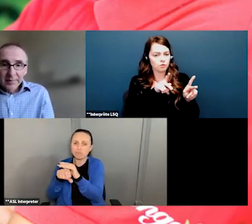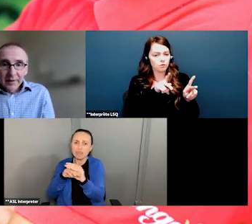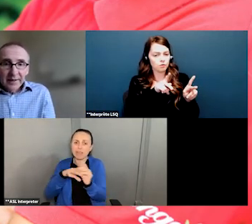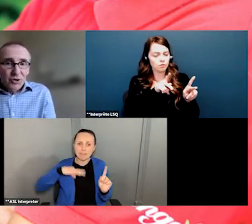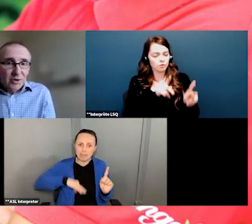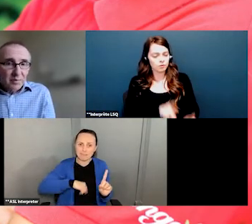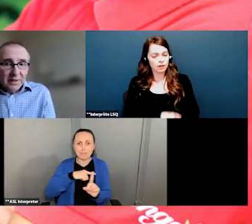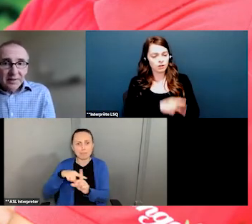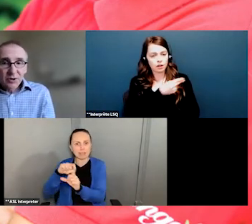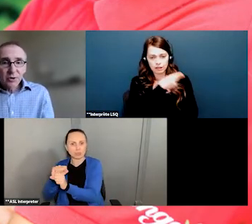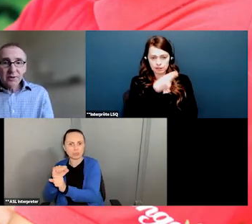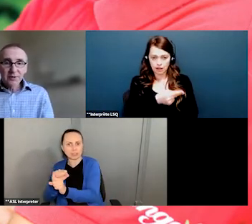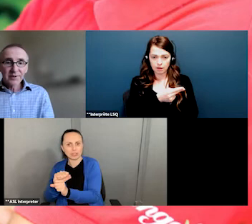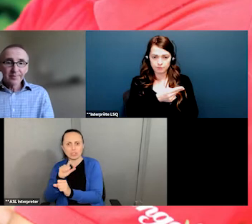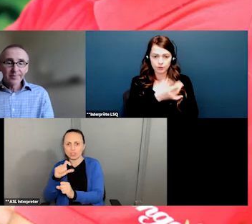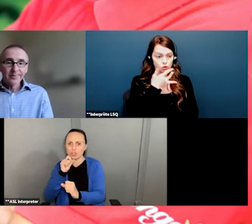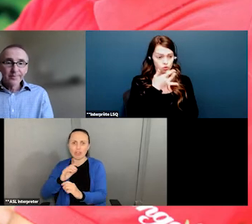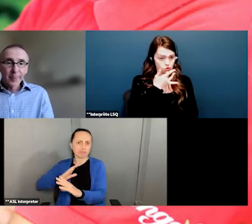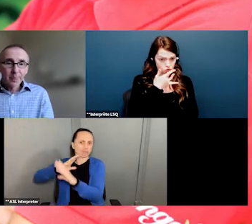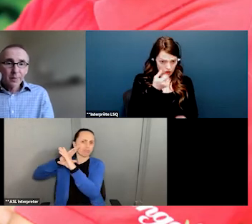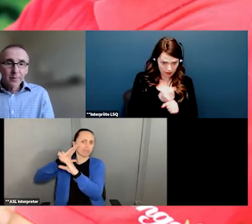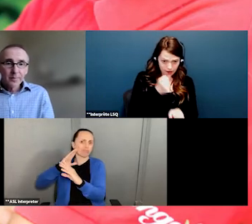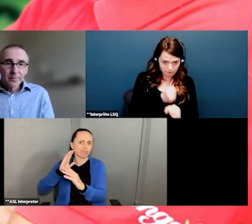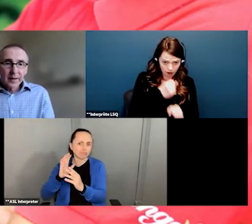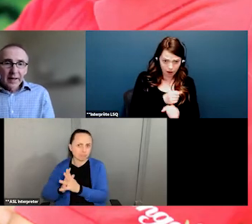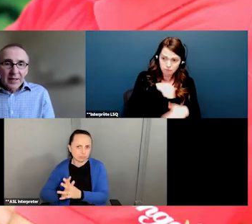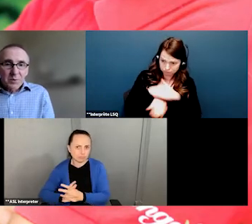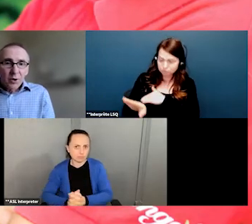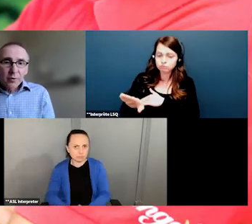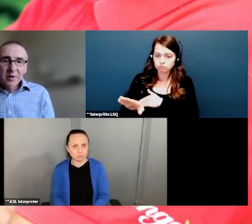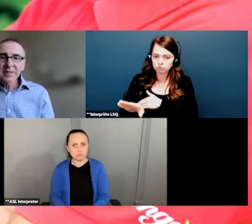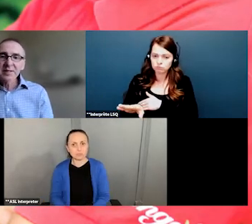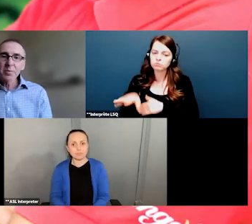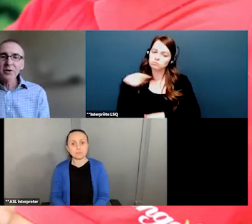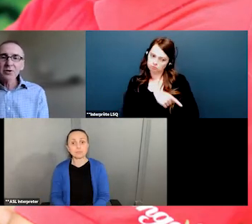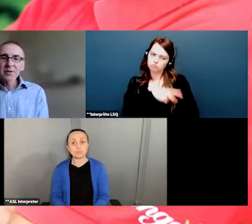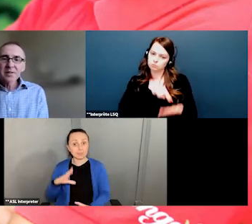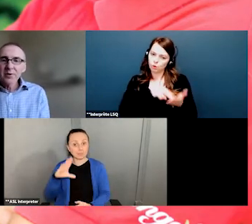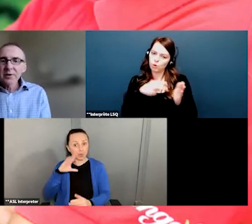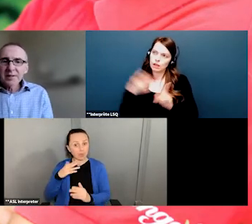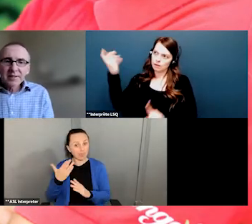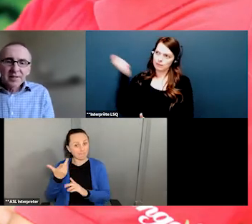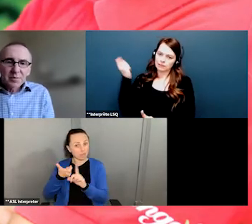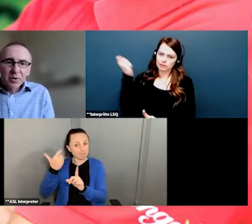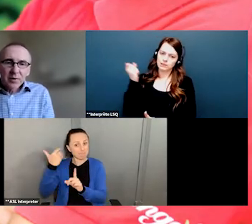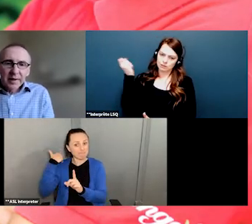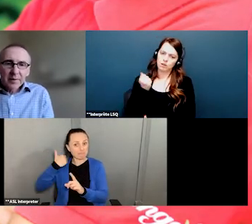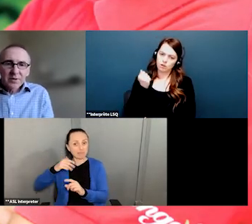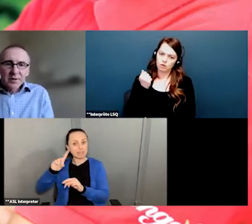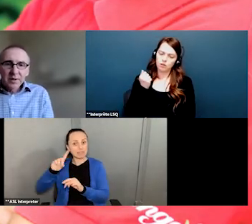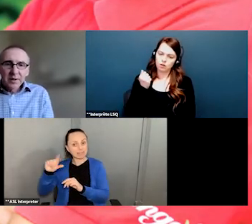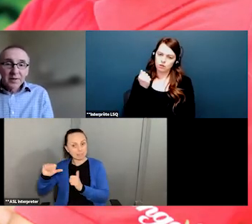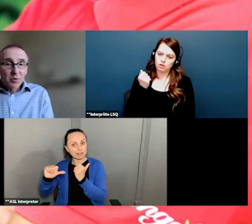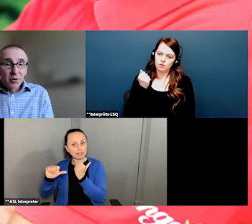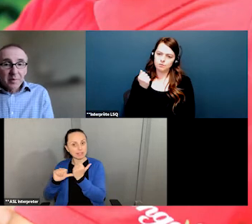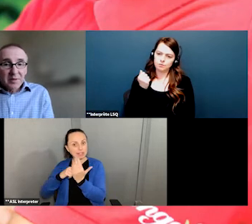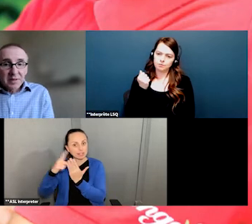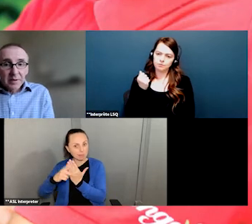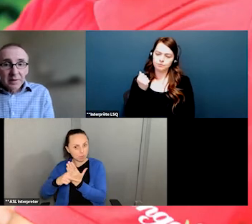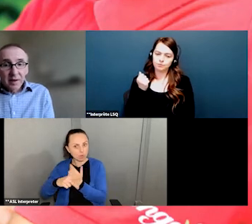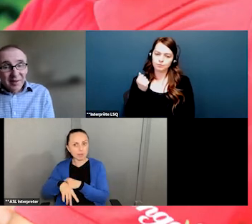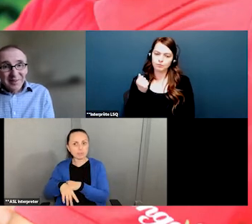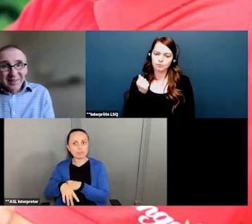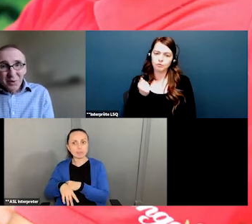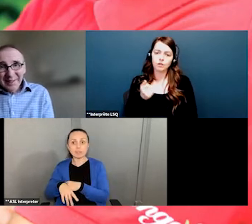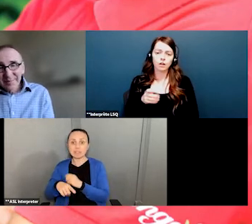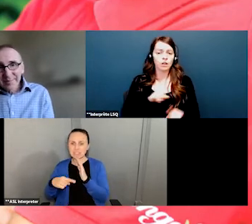benefit, and it shouldn't be a deterrent to them. As we know from existing provincial disability assistance programs, these programs can